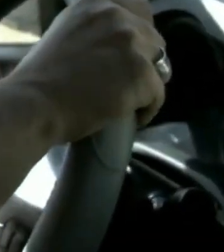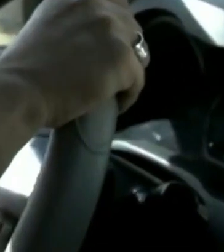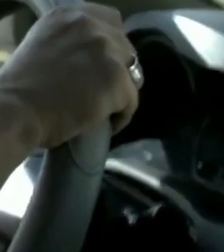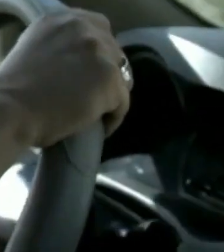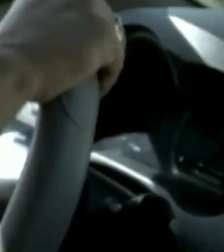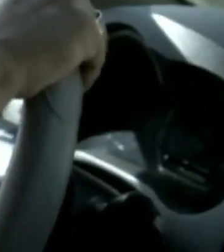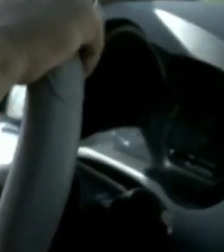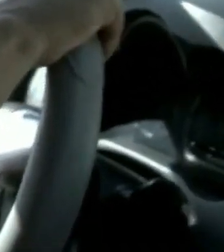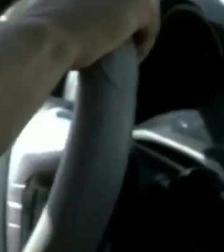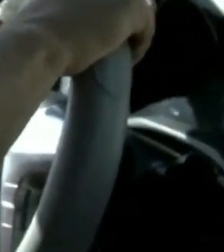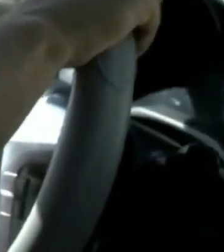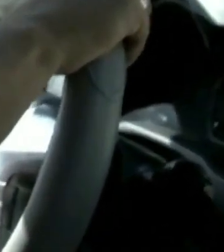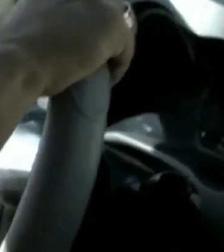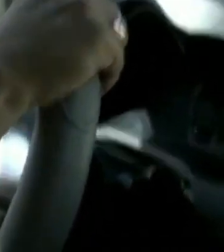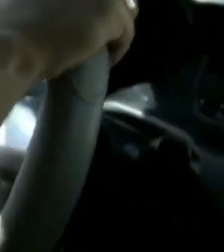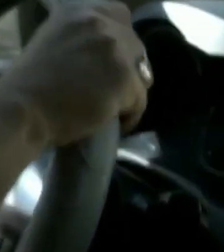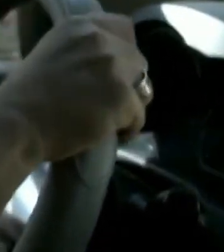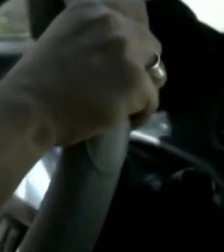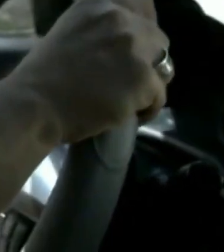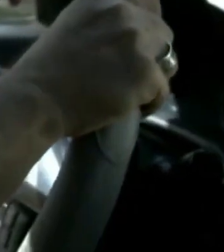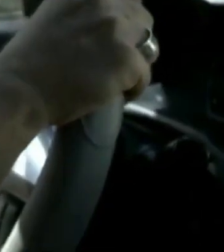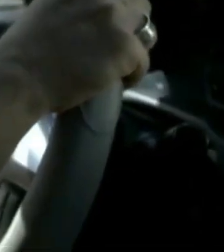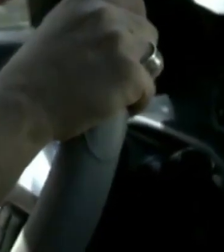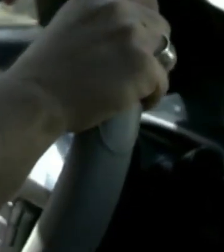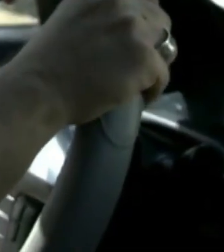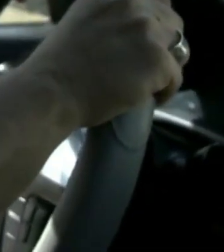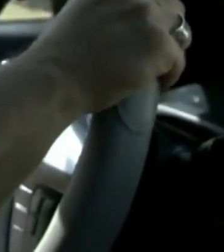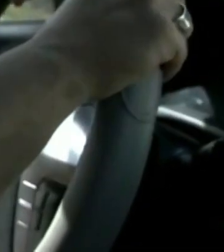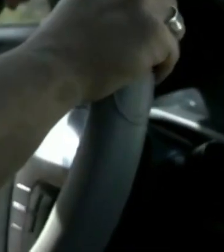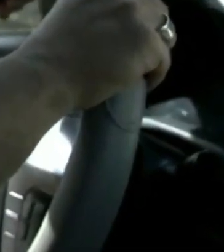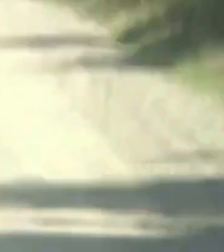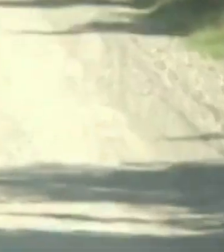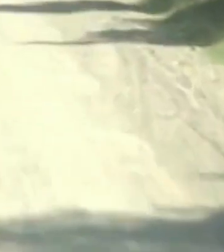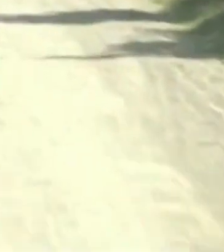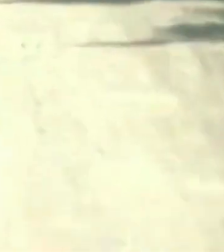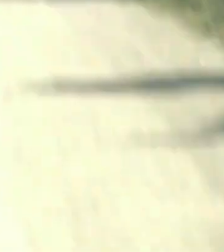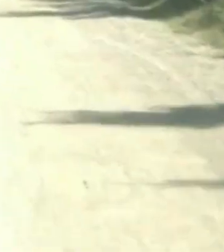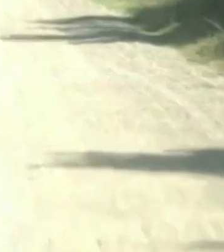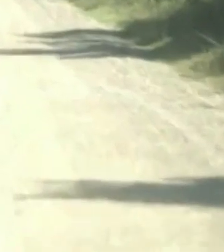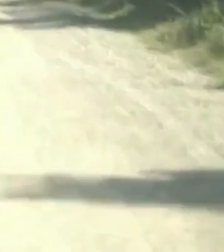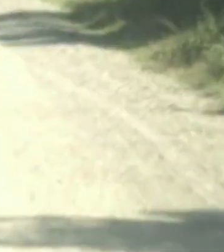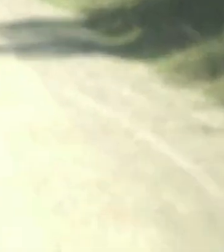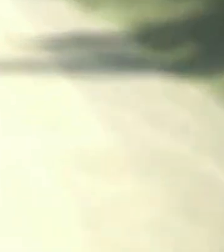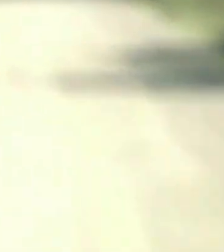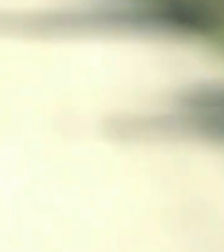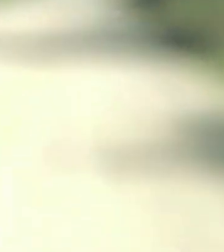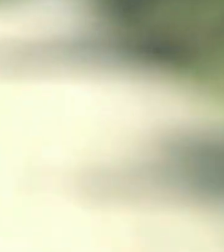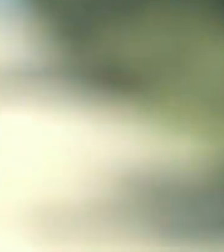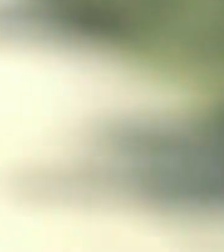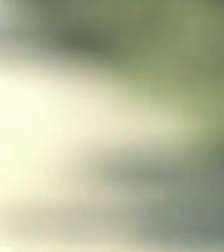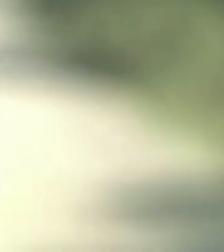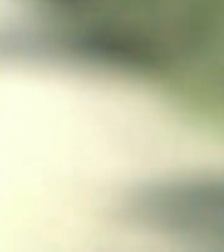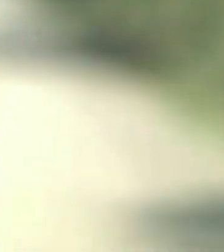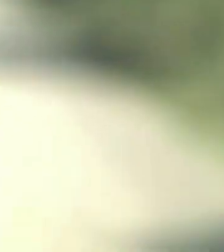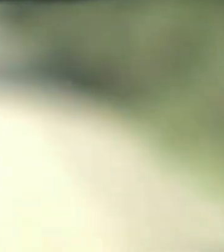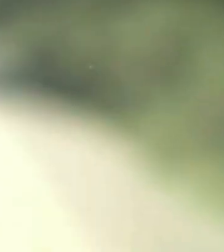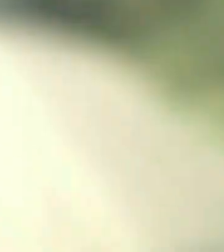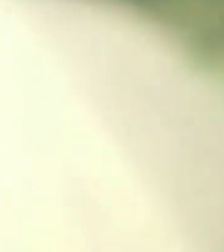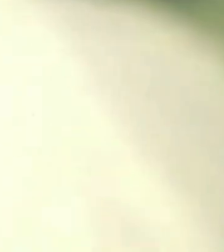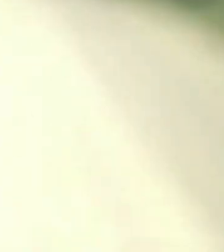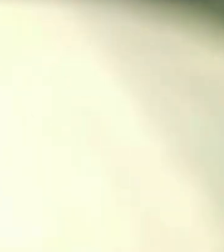for them and for their families, so they can live together and they can build